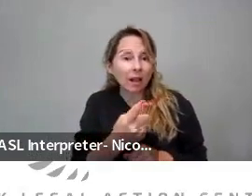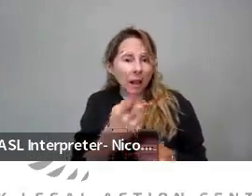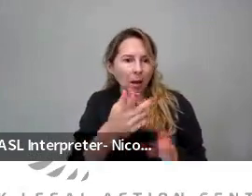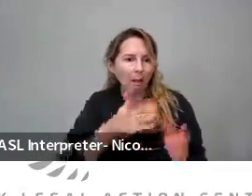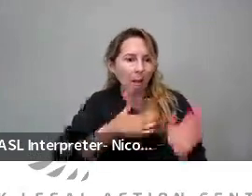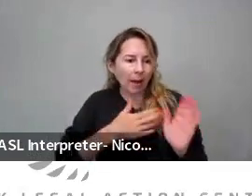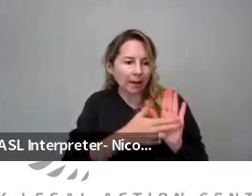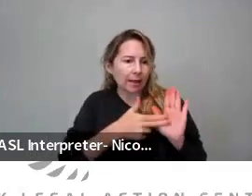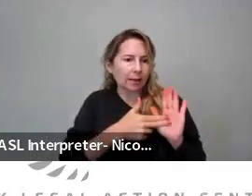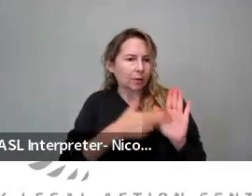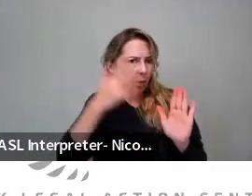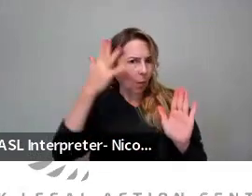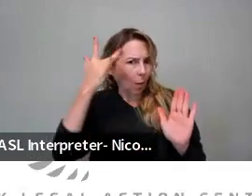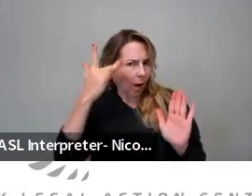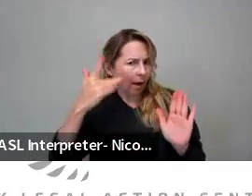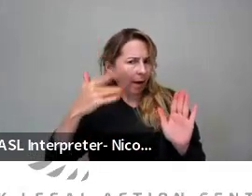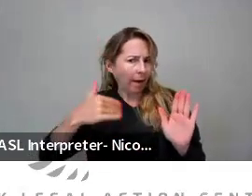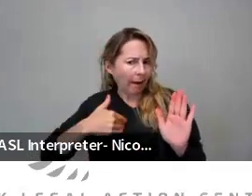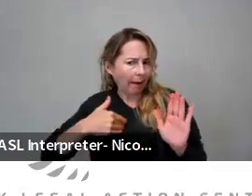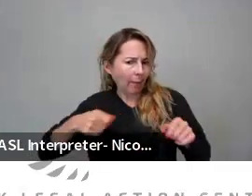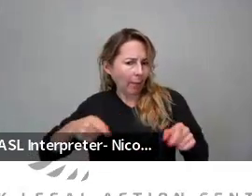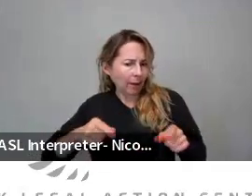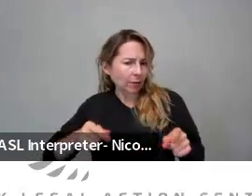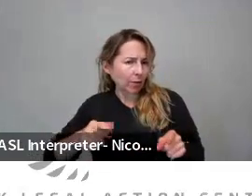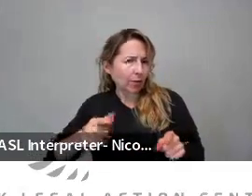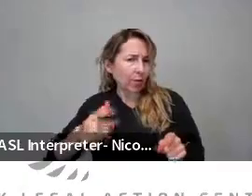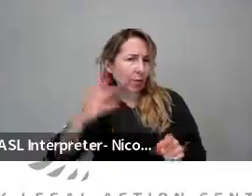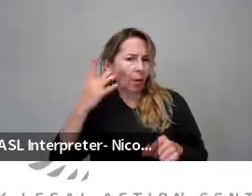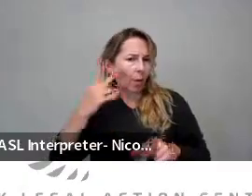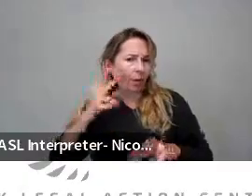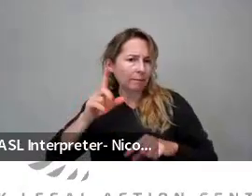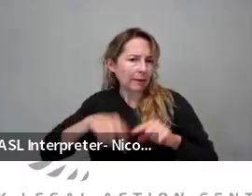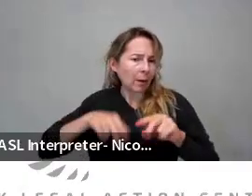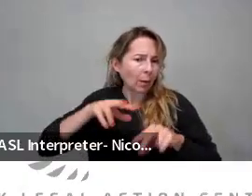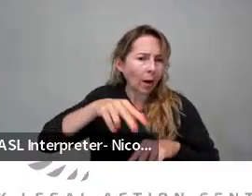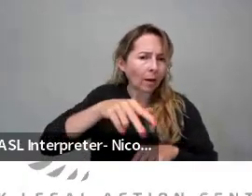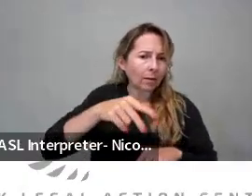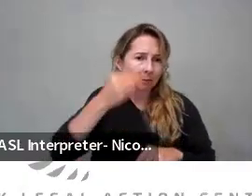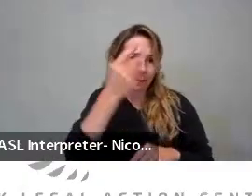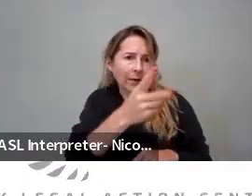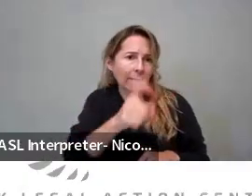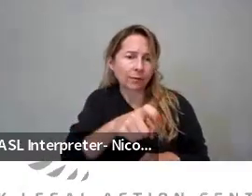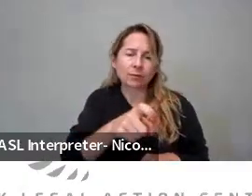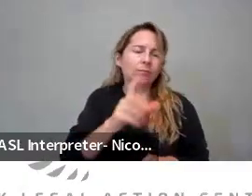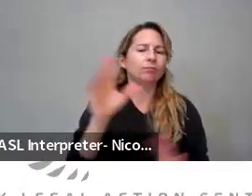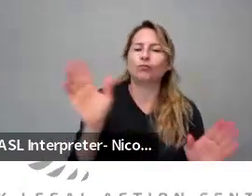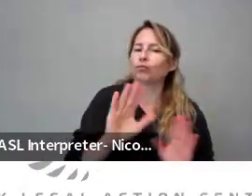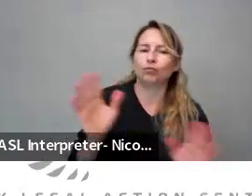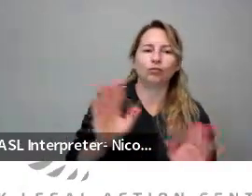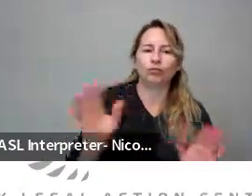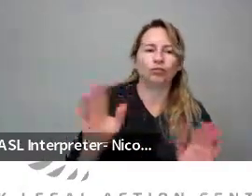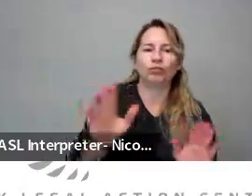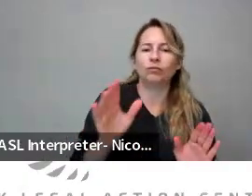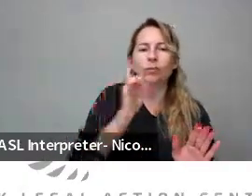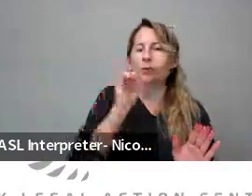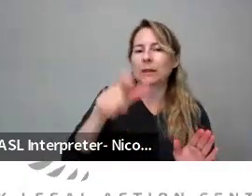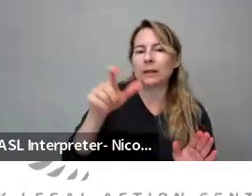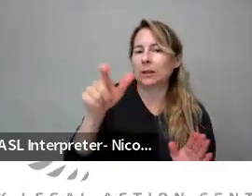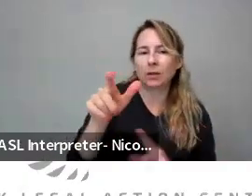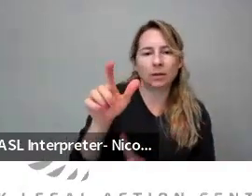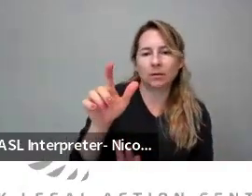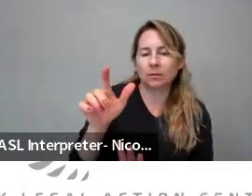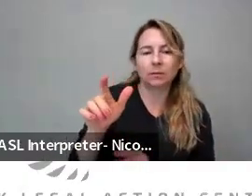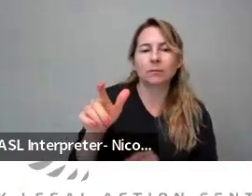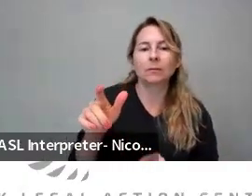diagnosis. What caused me to be unable to walk freely? It is unnecessary for me to tell